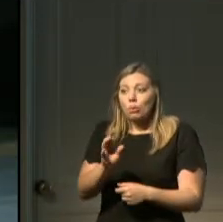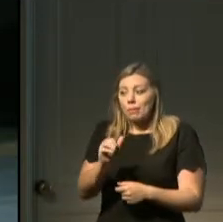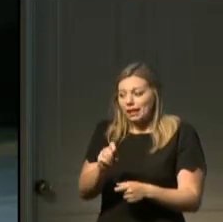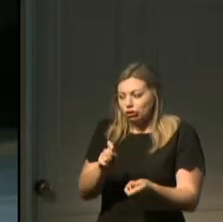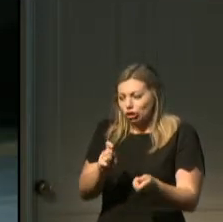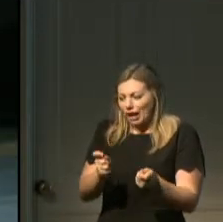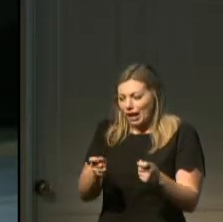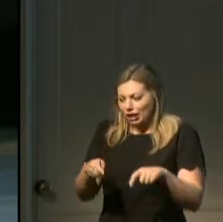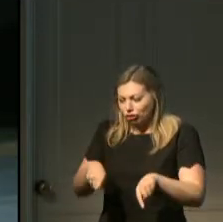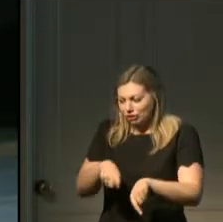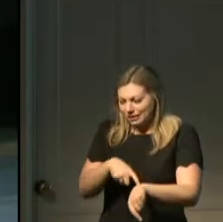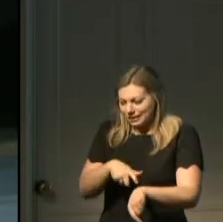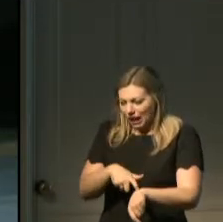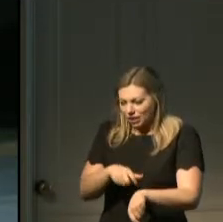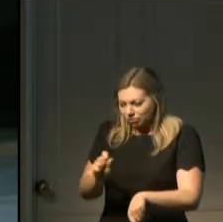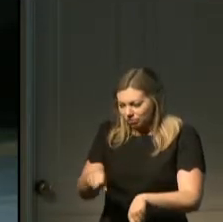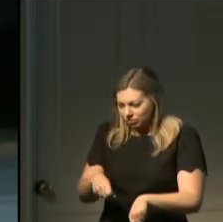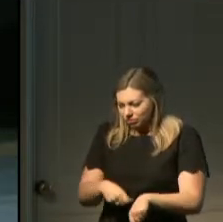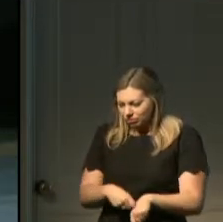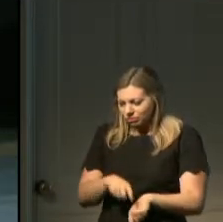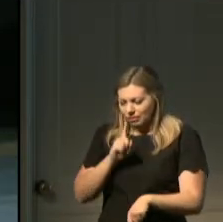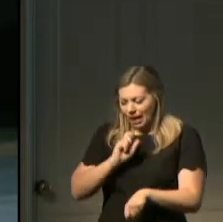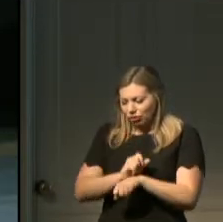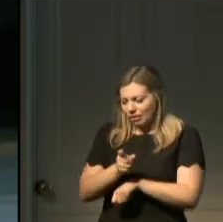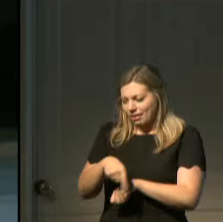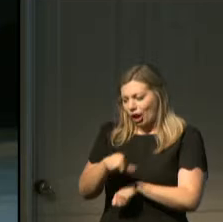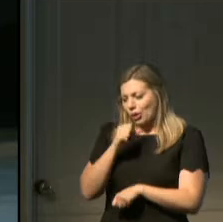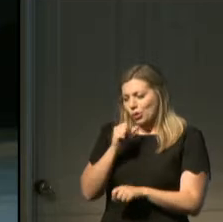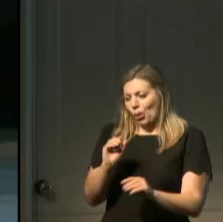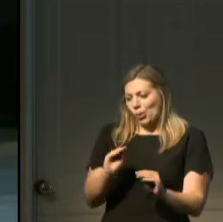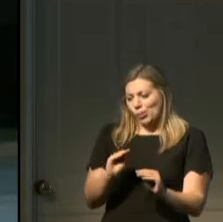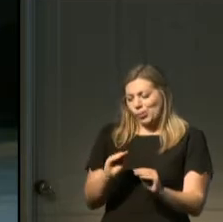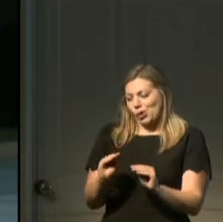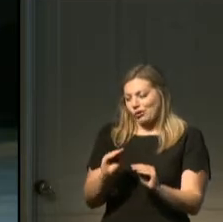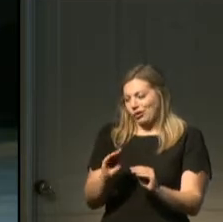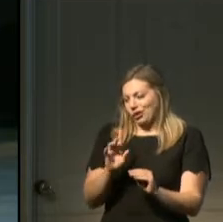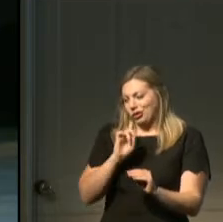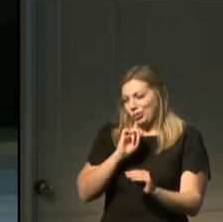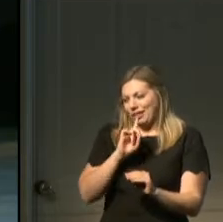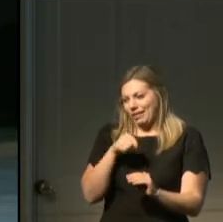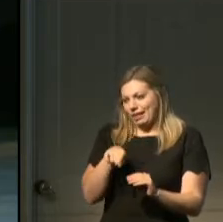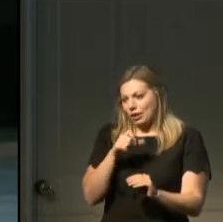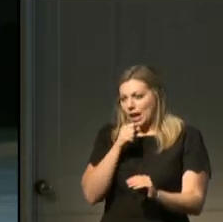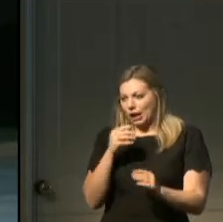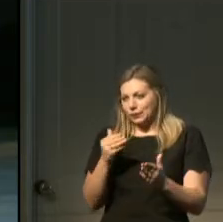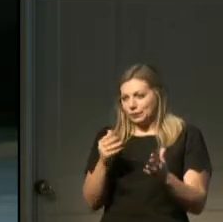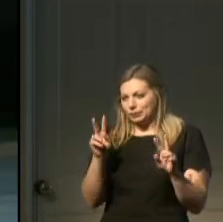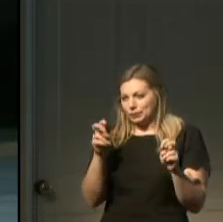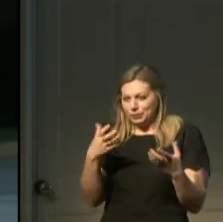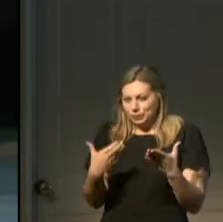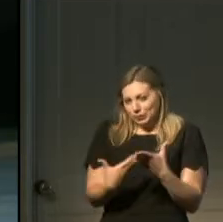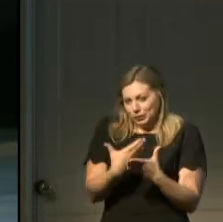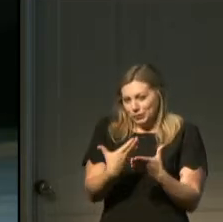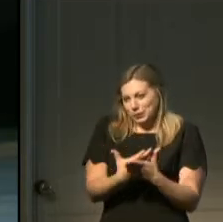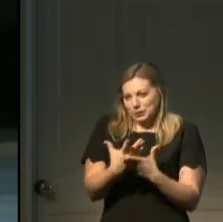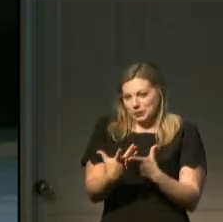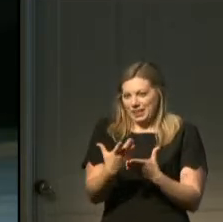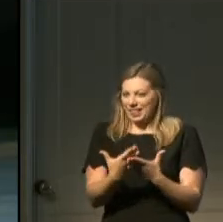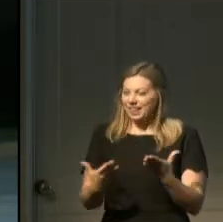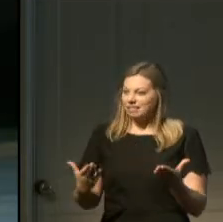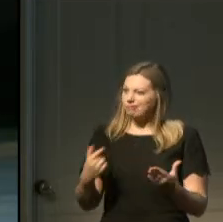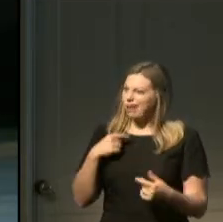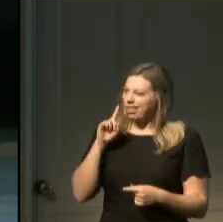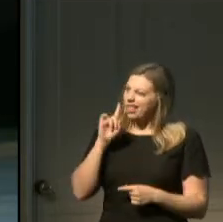time. And they actually don't move, in a way, they're not using the cutting edge thing. And that's very valuable. And I